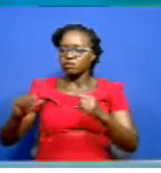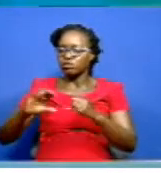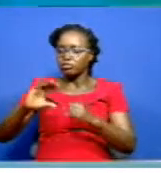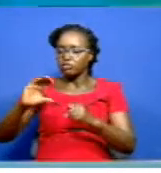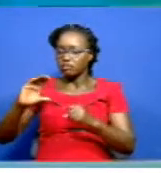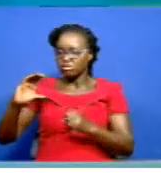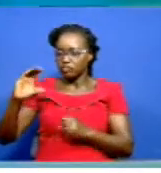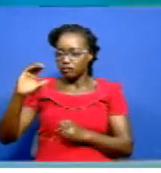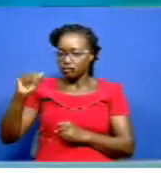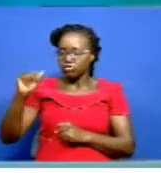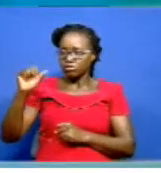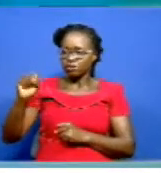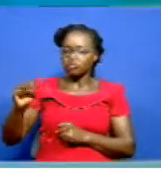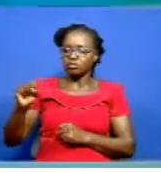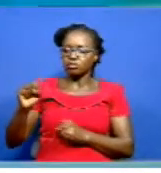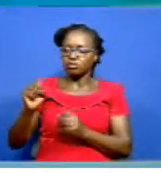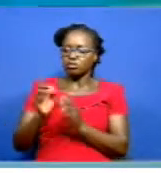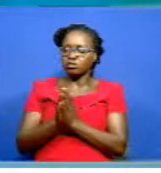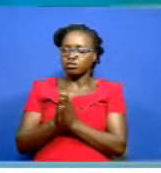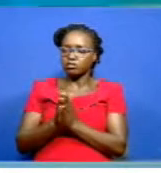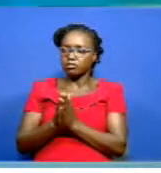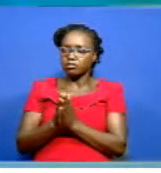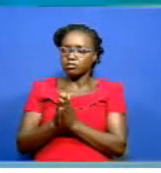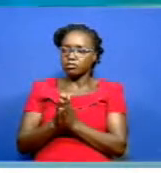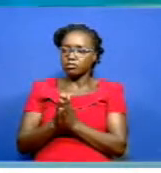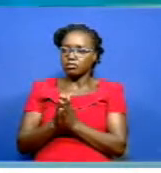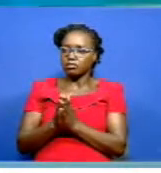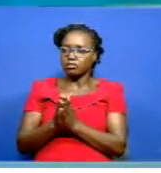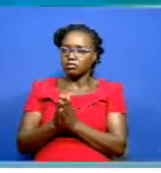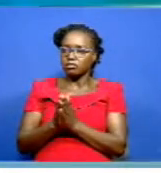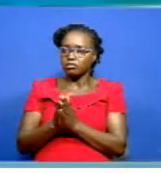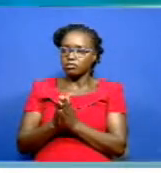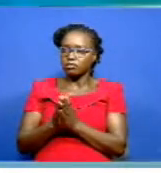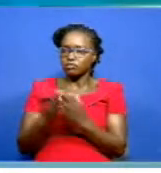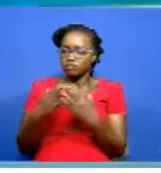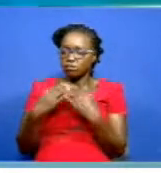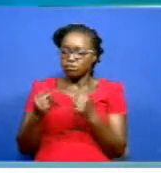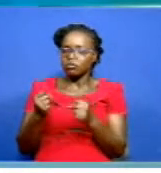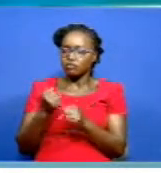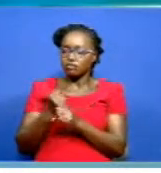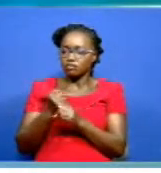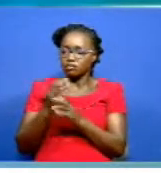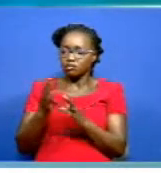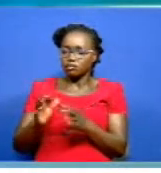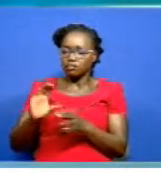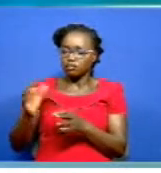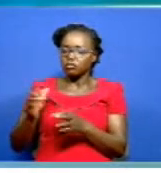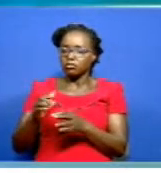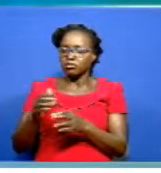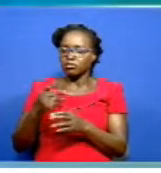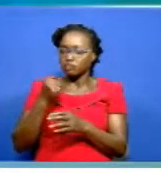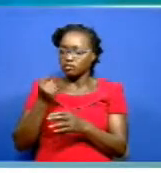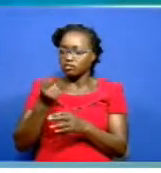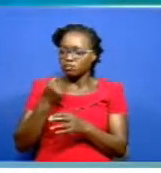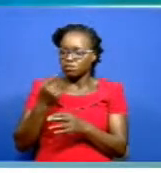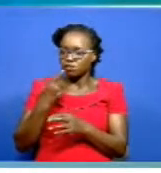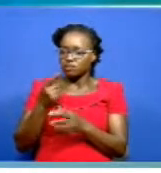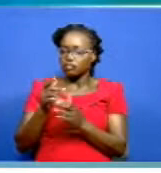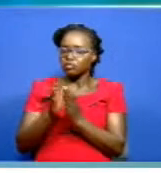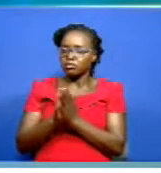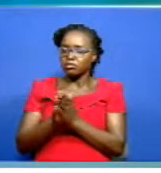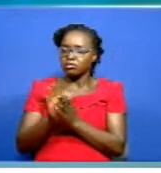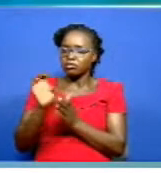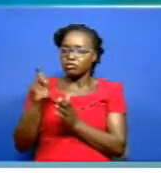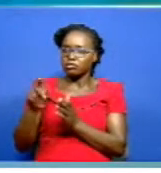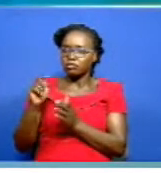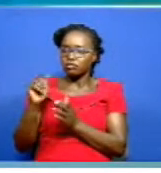health and will have the various stakeholders such as the county pharmacists, county EPI logisticians, health